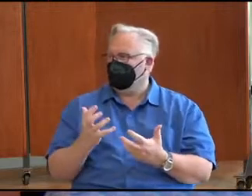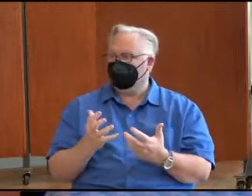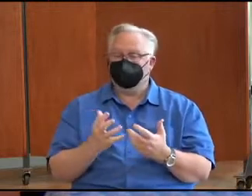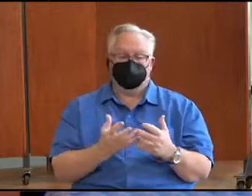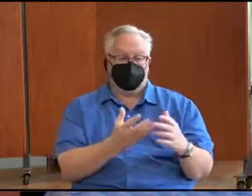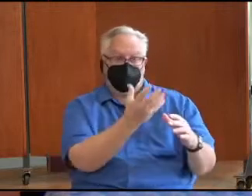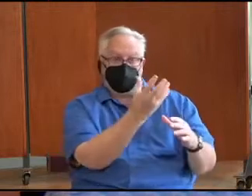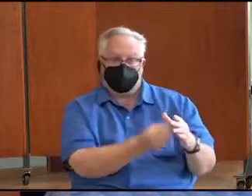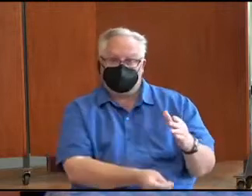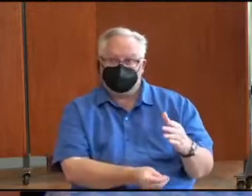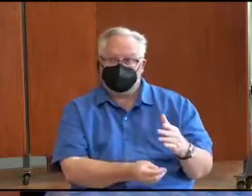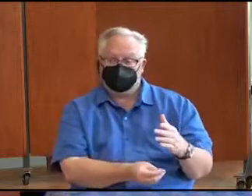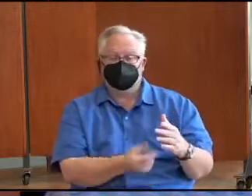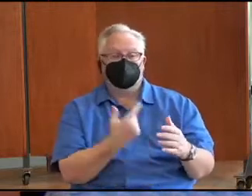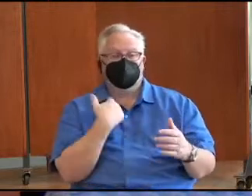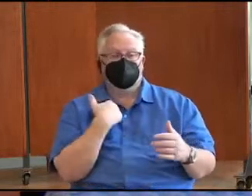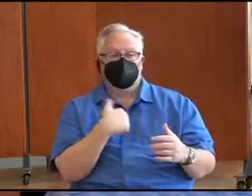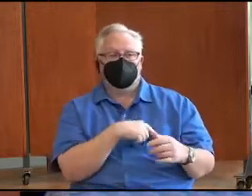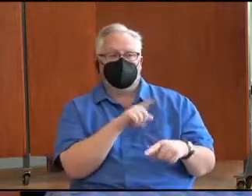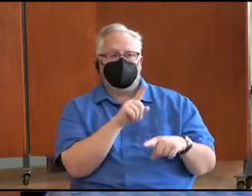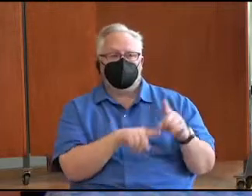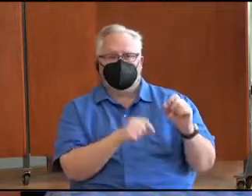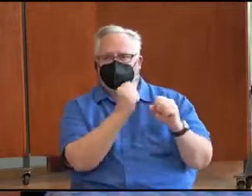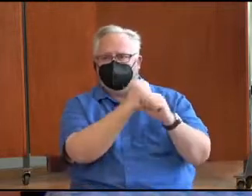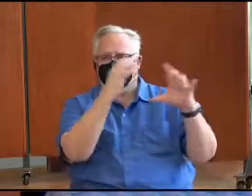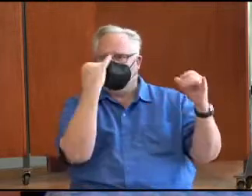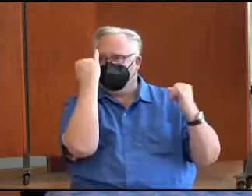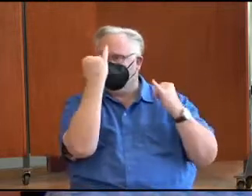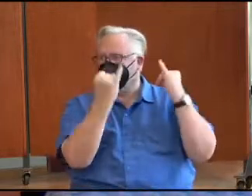losses that we couldn't have imagined.